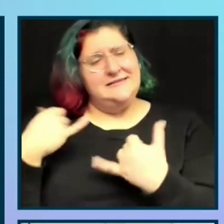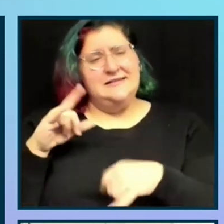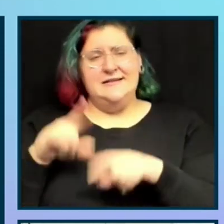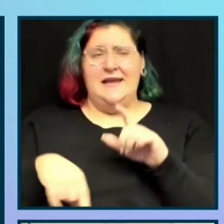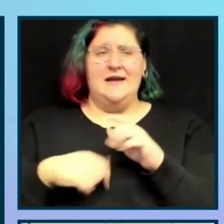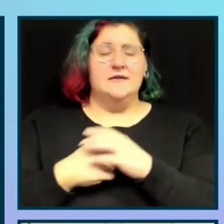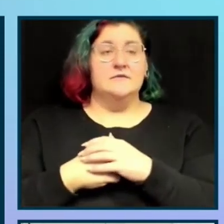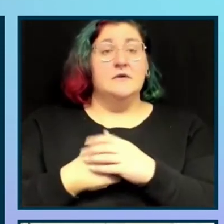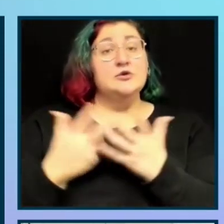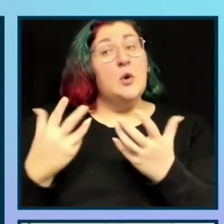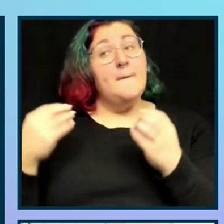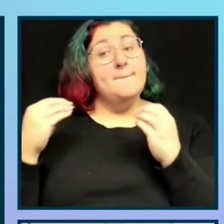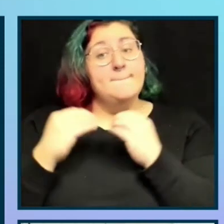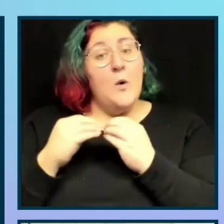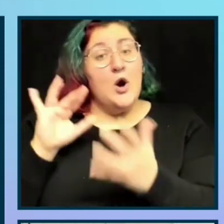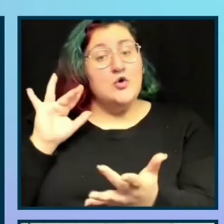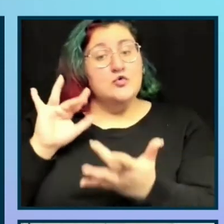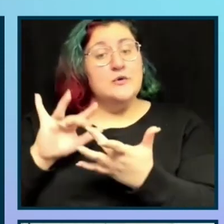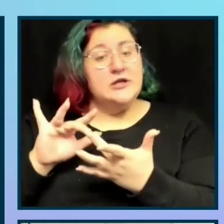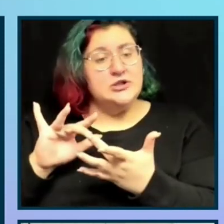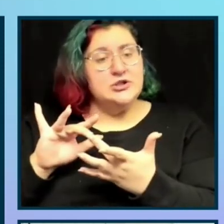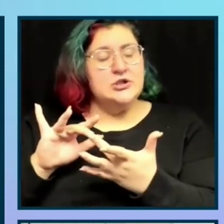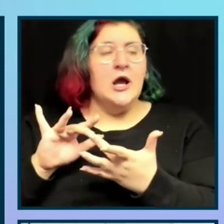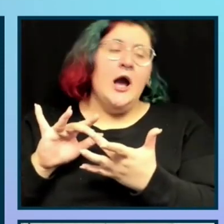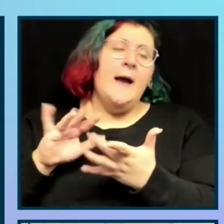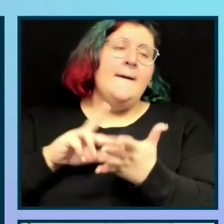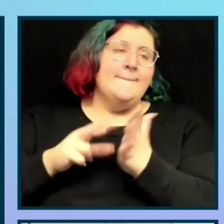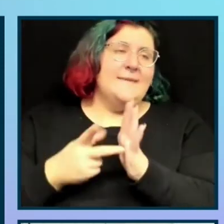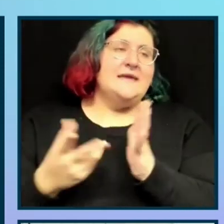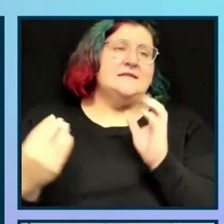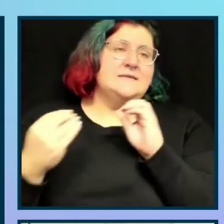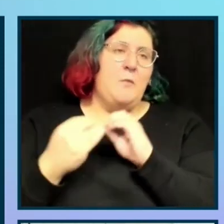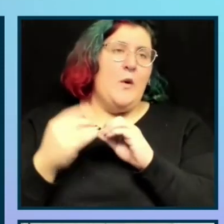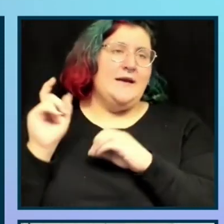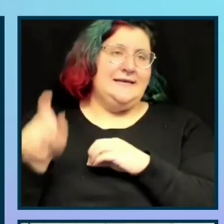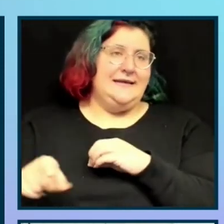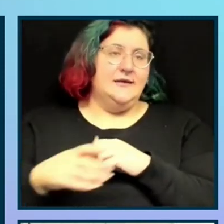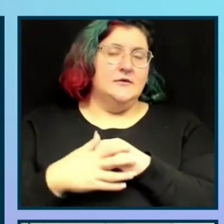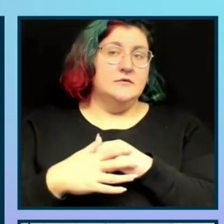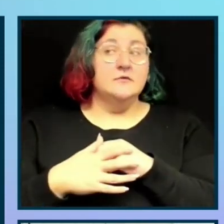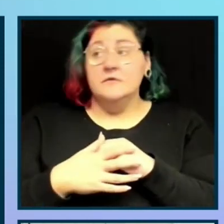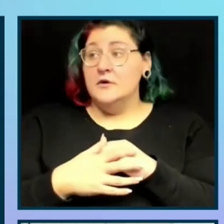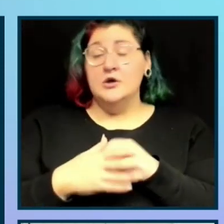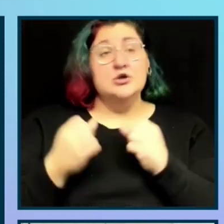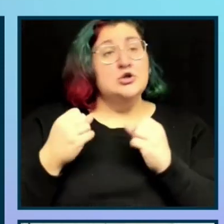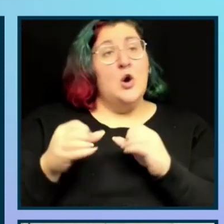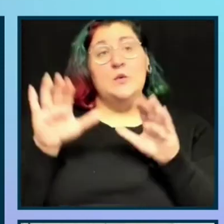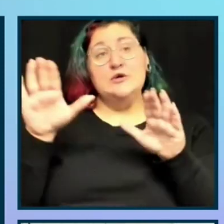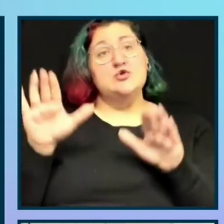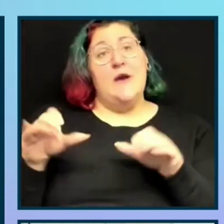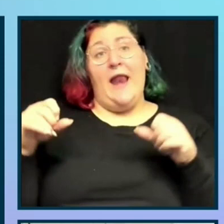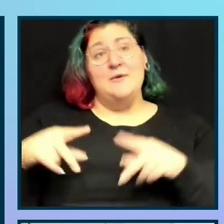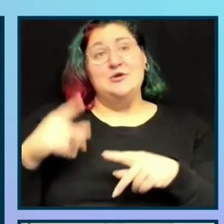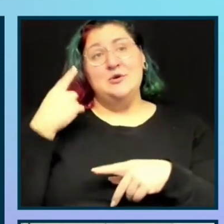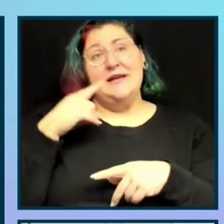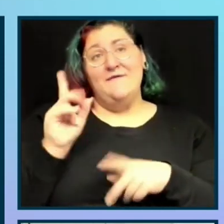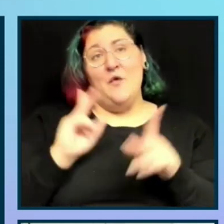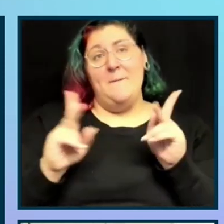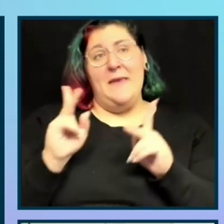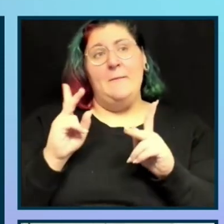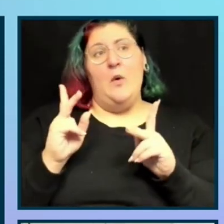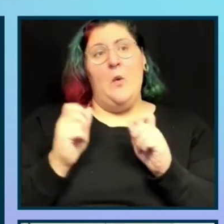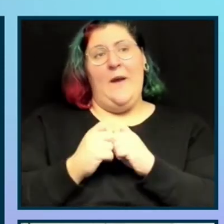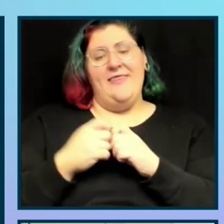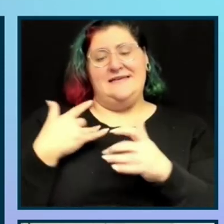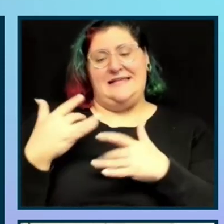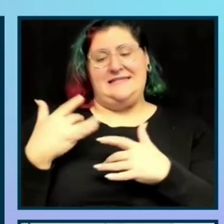equals more need. So while it was really great, and it was the first opportunity for many people with sensitivities to attend these spaces